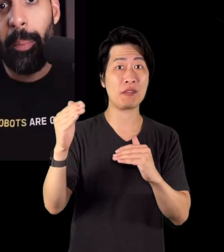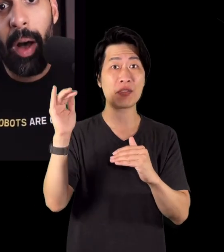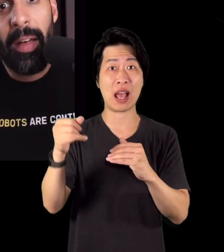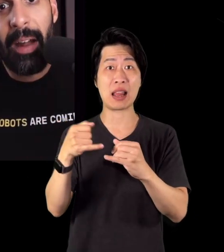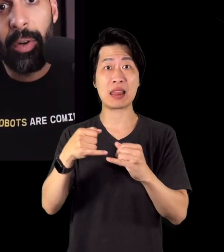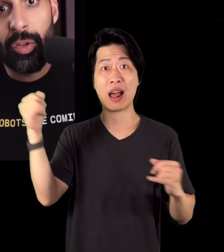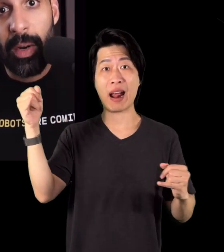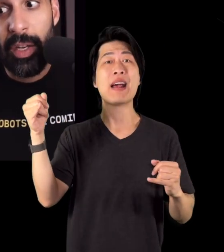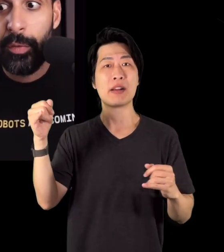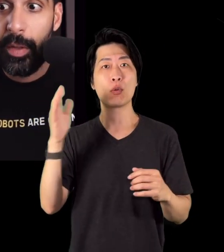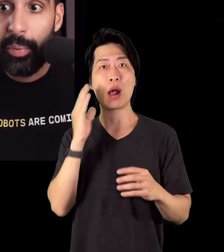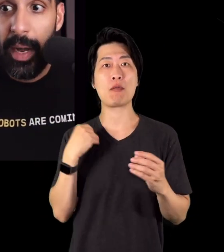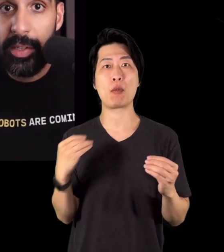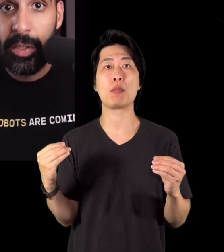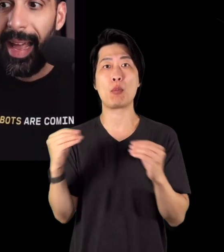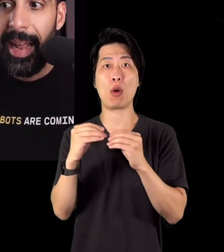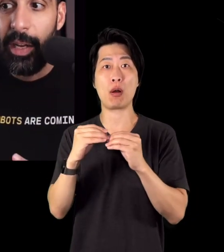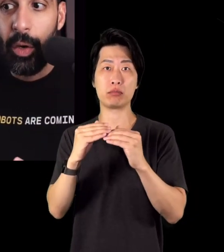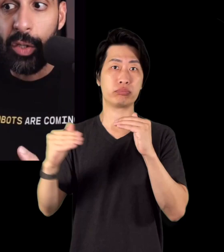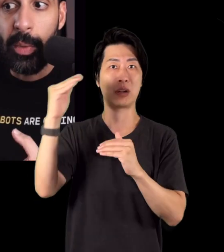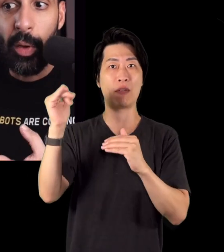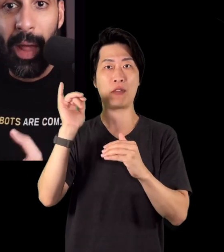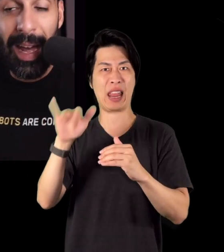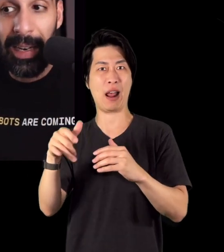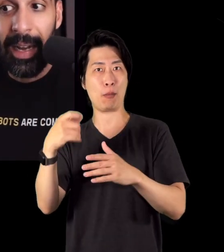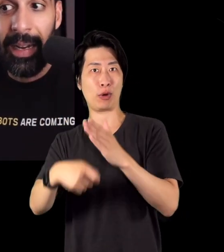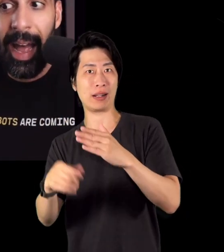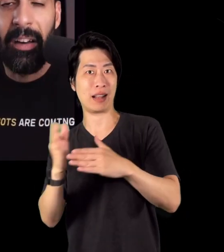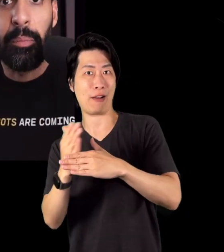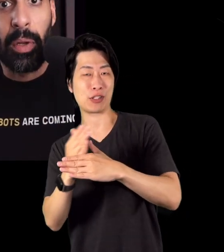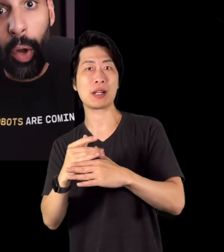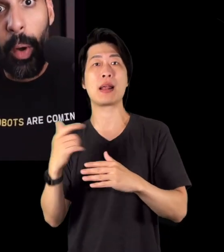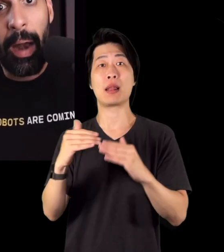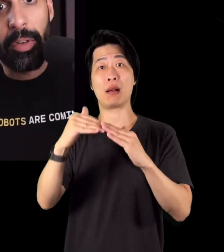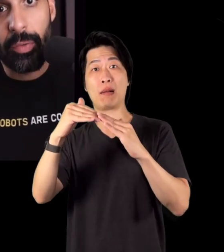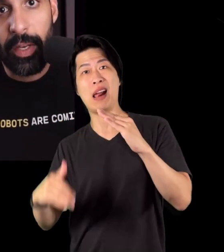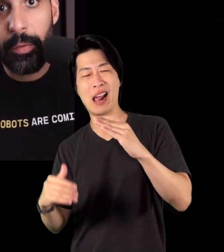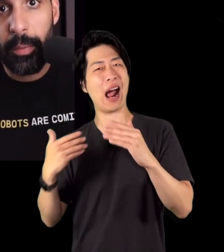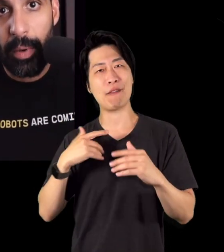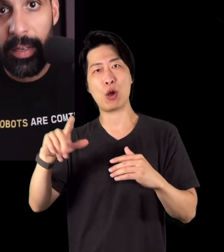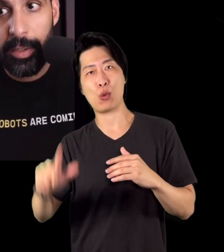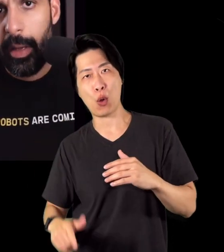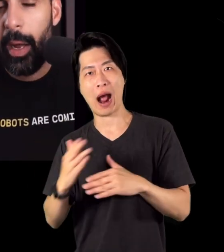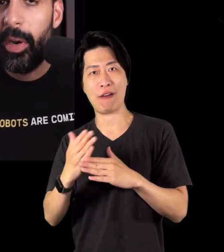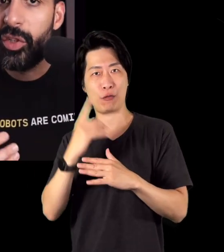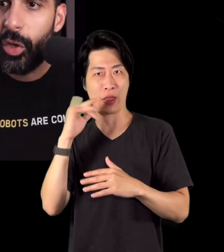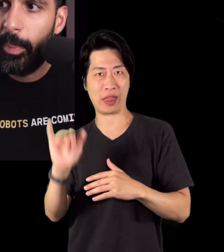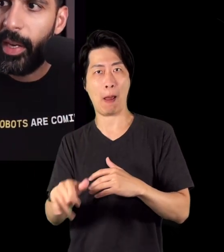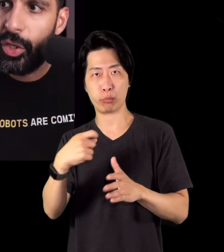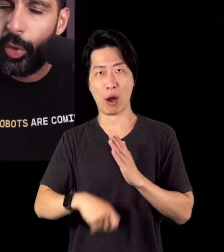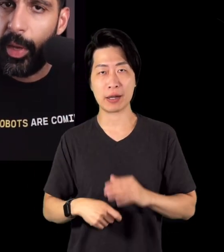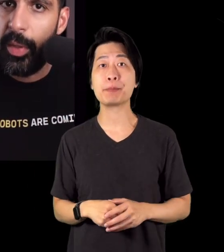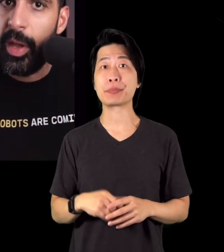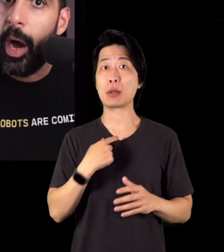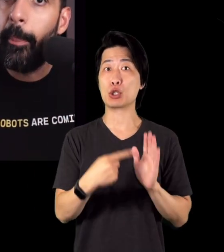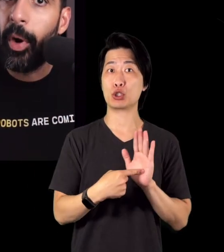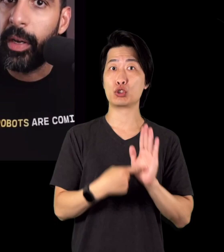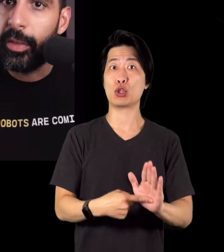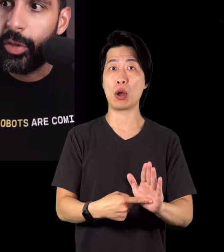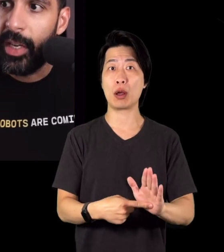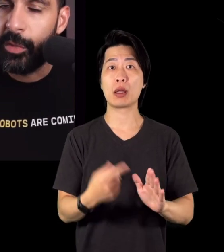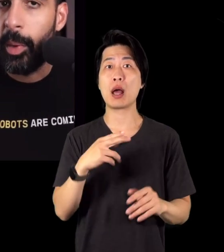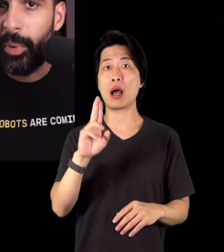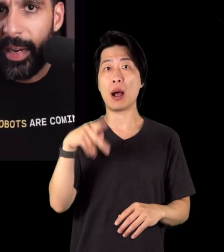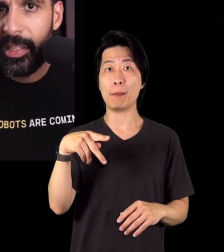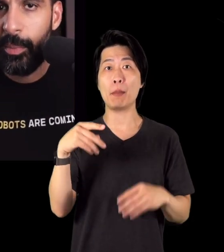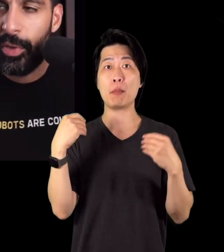have above average range for the price, and any cars below that line have below average range for the price. And I want to start by showing you the upmarket